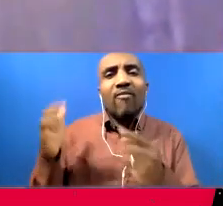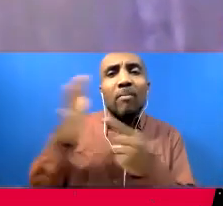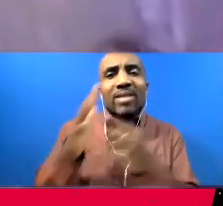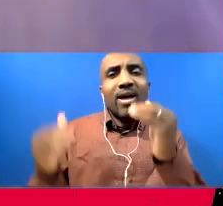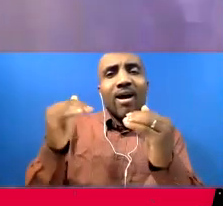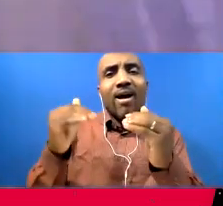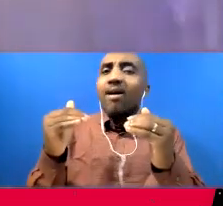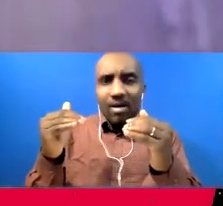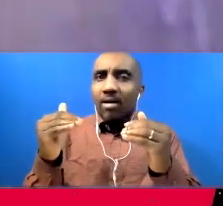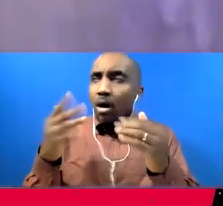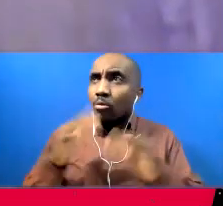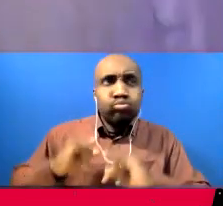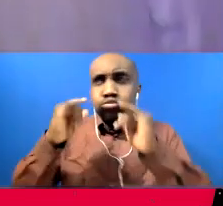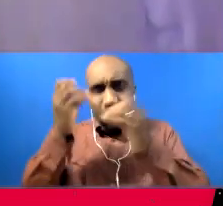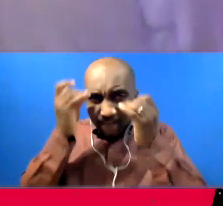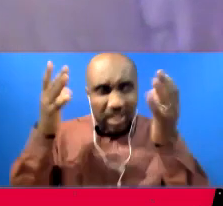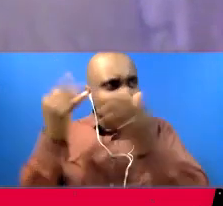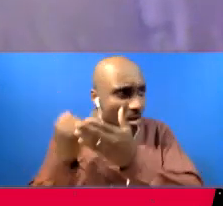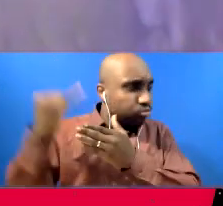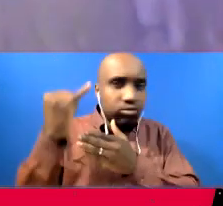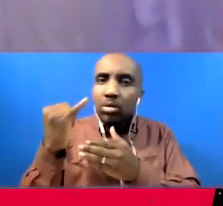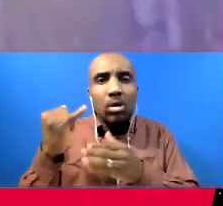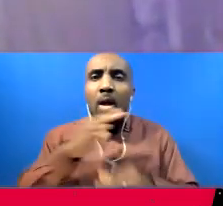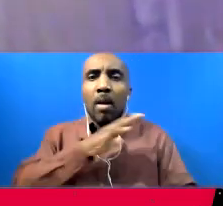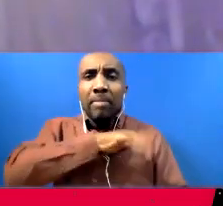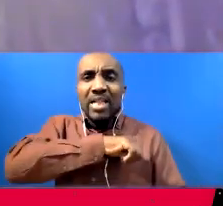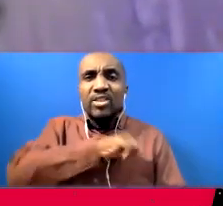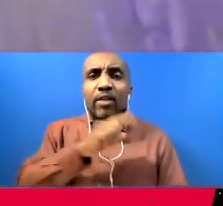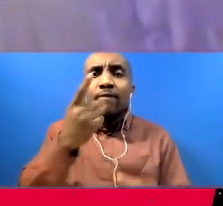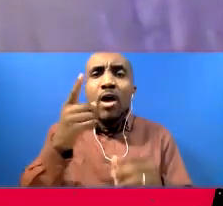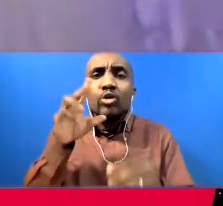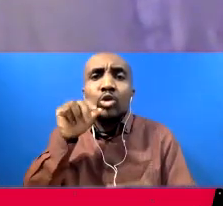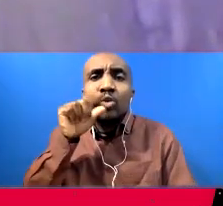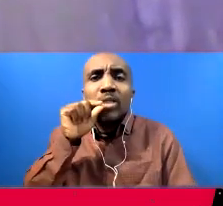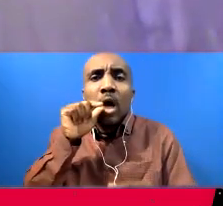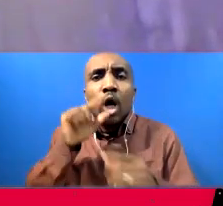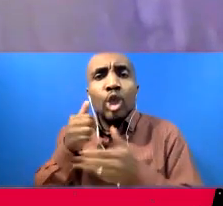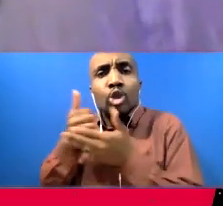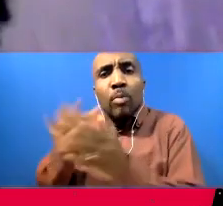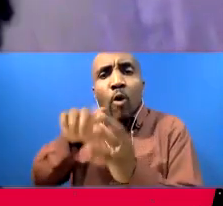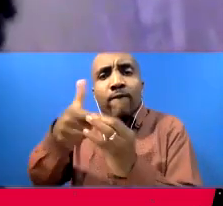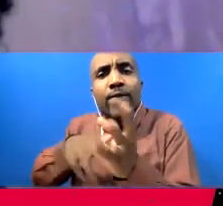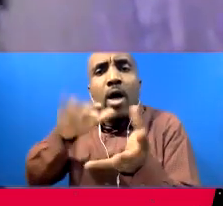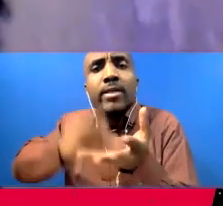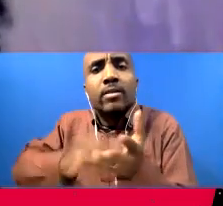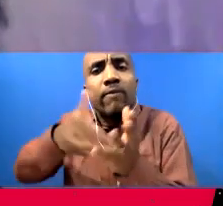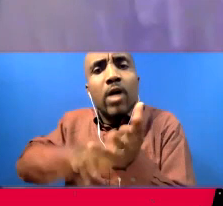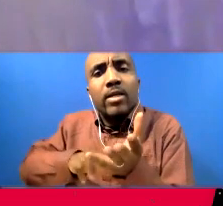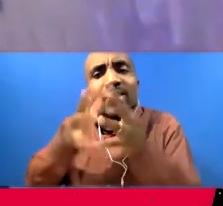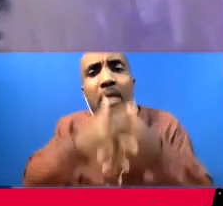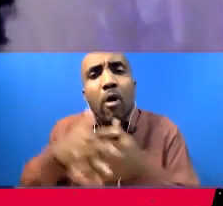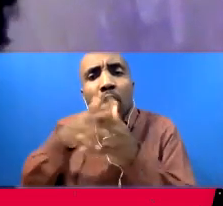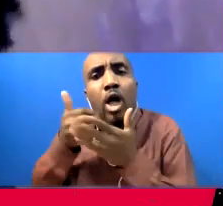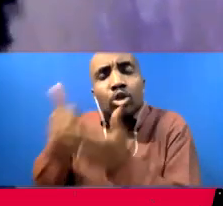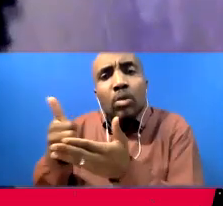happened, Palestinians on Twitter were among the first to provide international support for those protesters in Ferguson. And St. Louis-based Palestinians